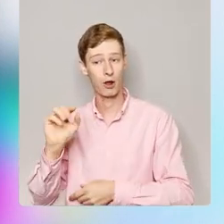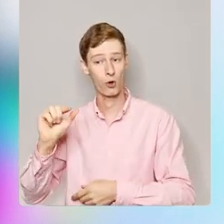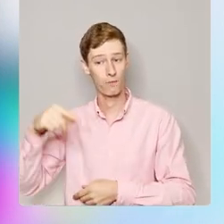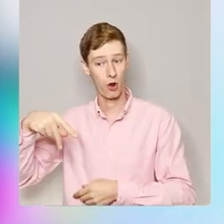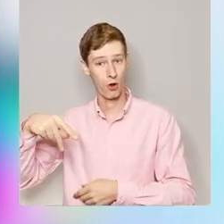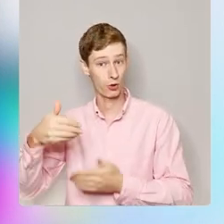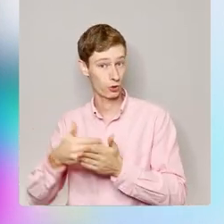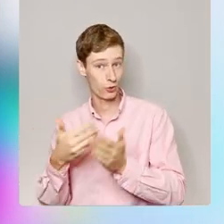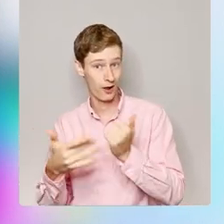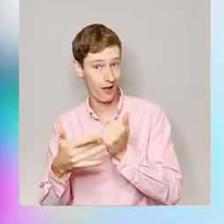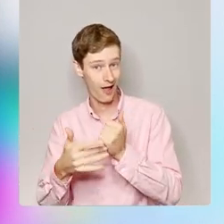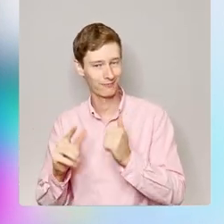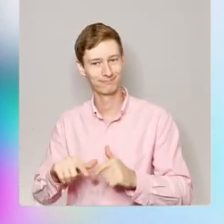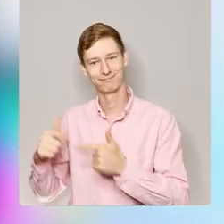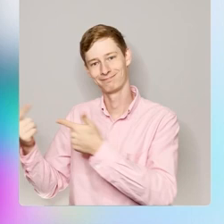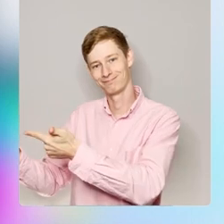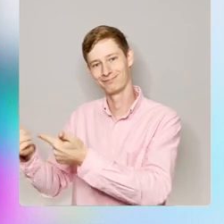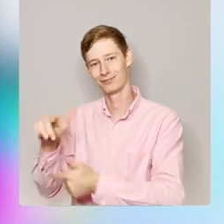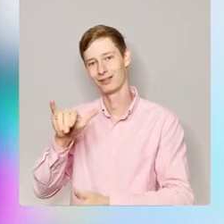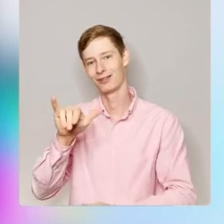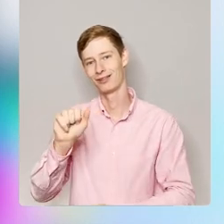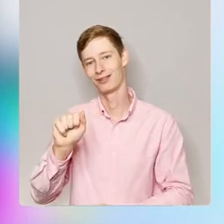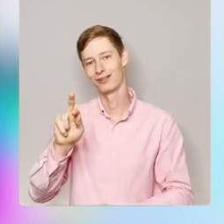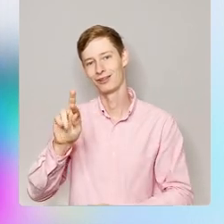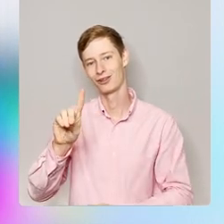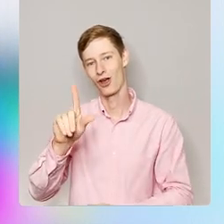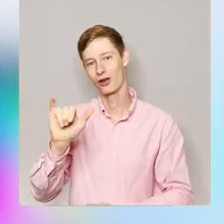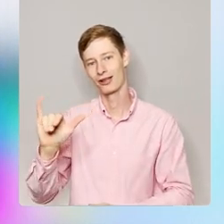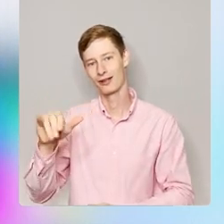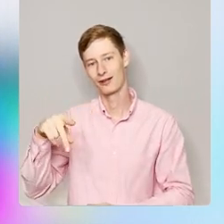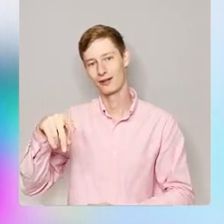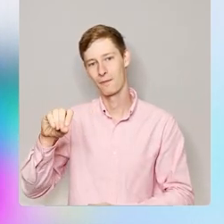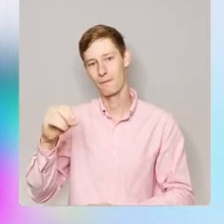for you, please let me introduce Yardley Pohl.